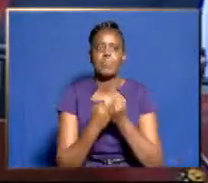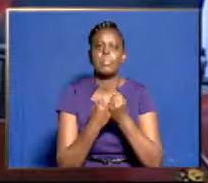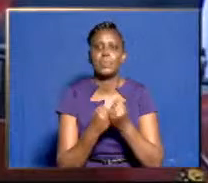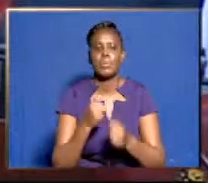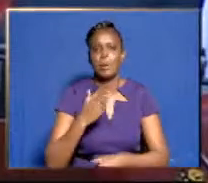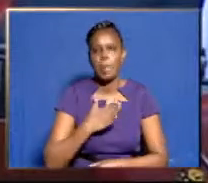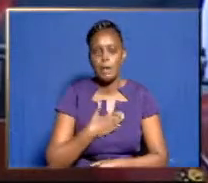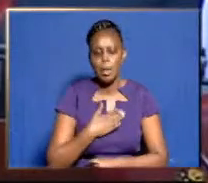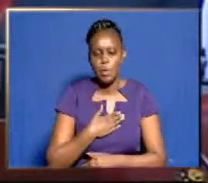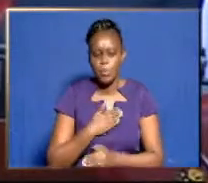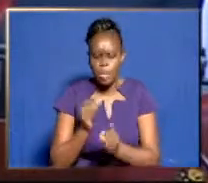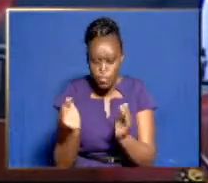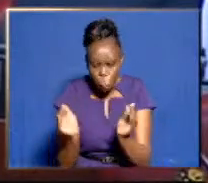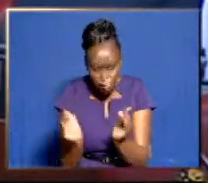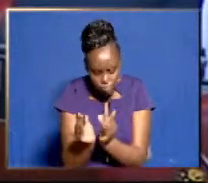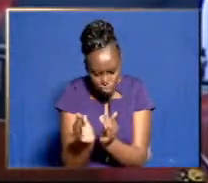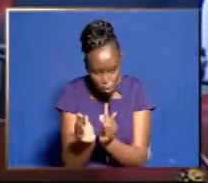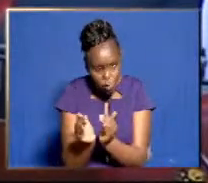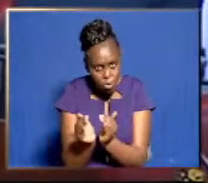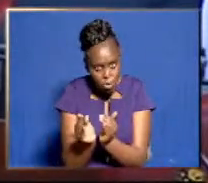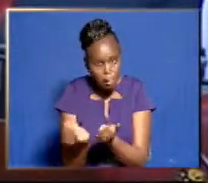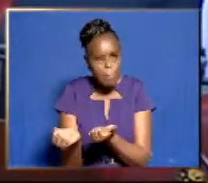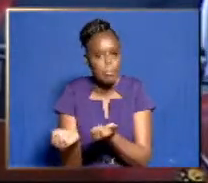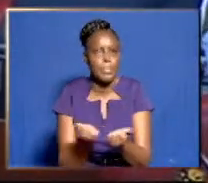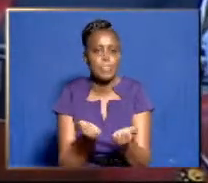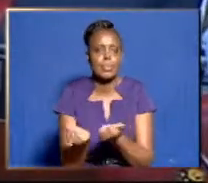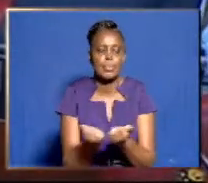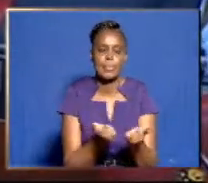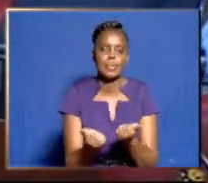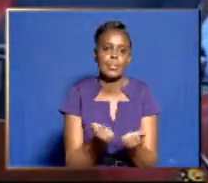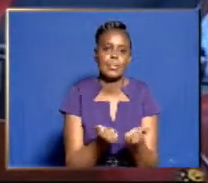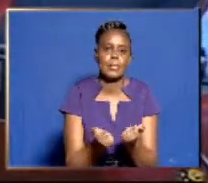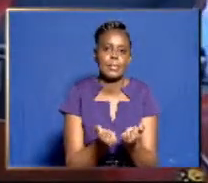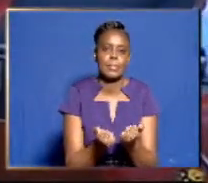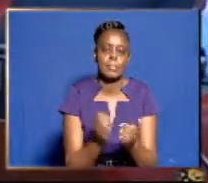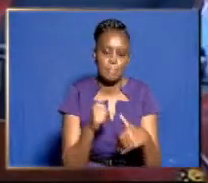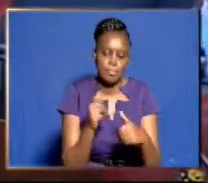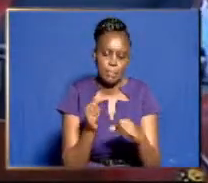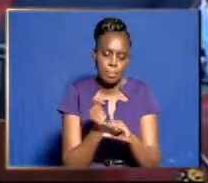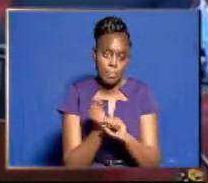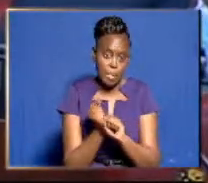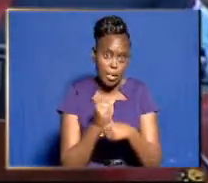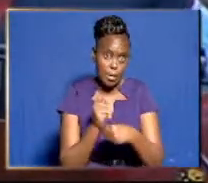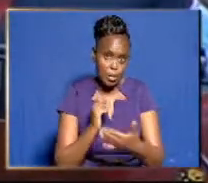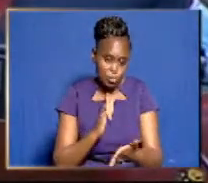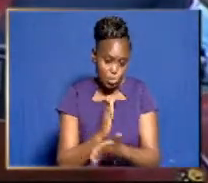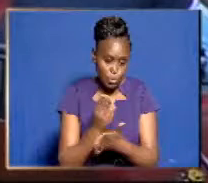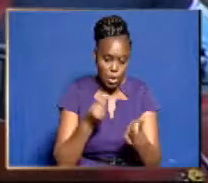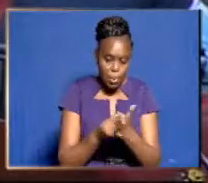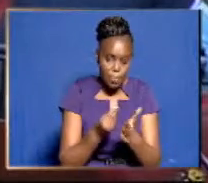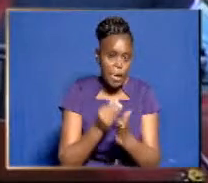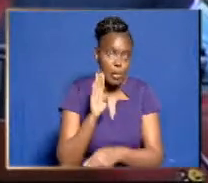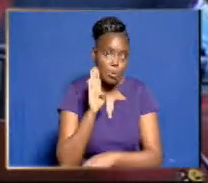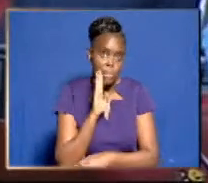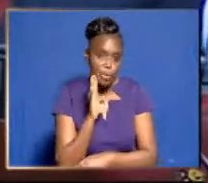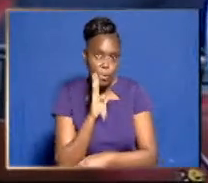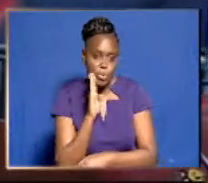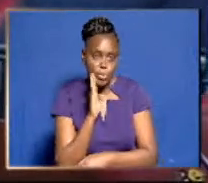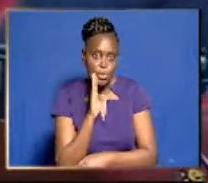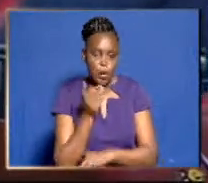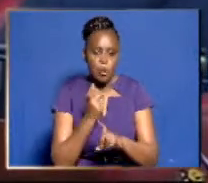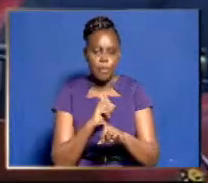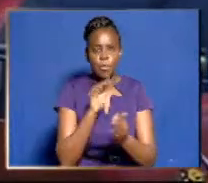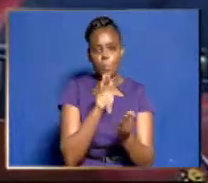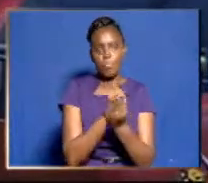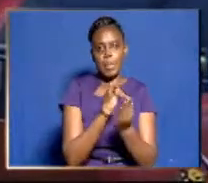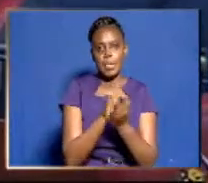our small-scale businesses. We must ensure that the money we are borrowing from the